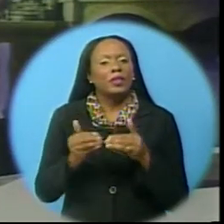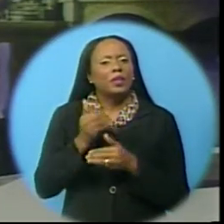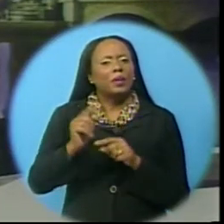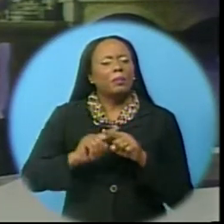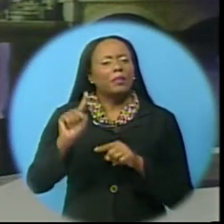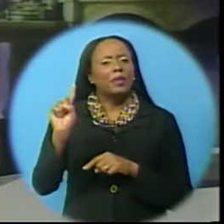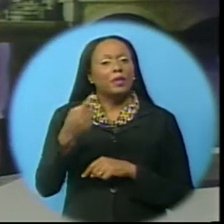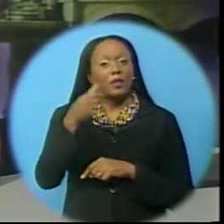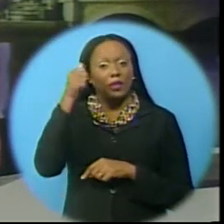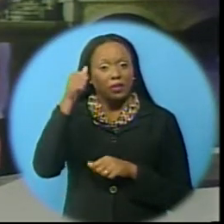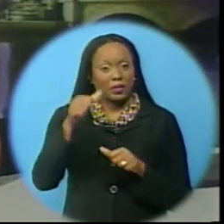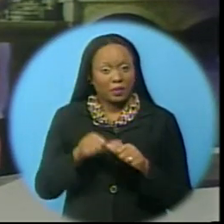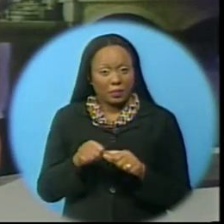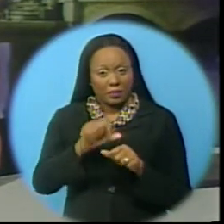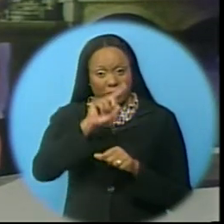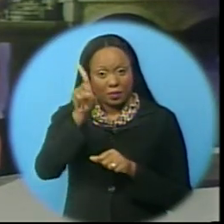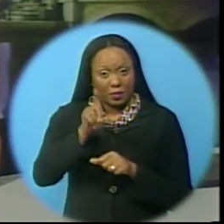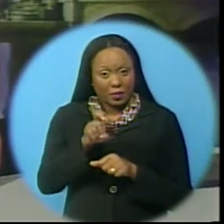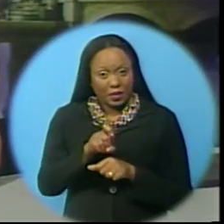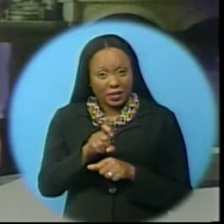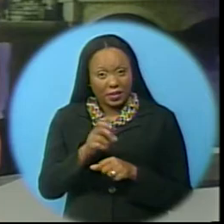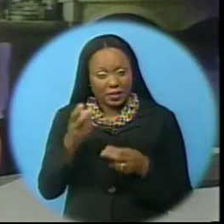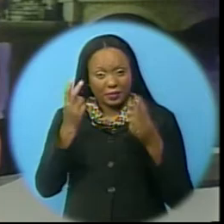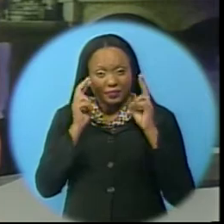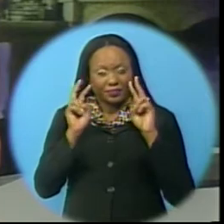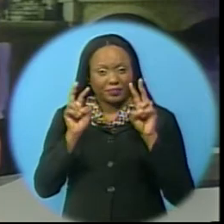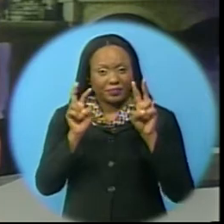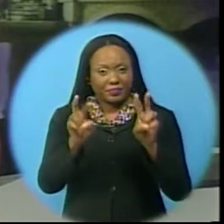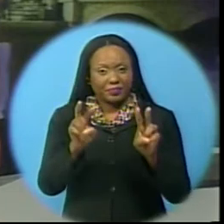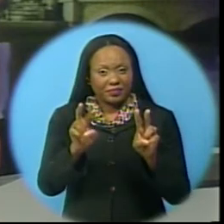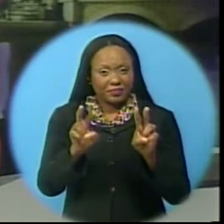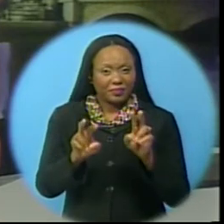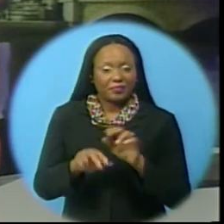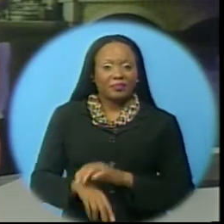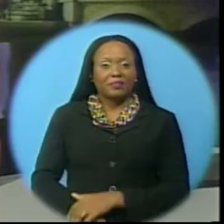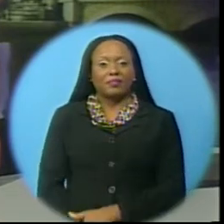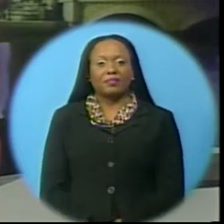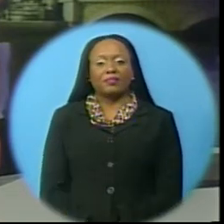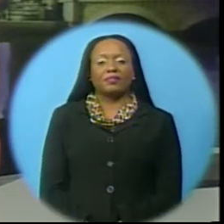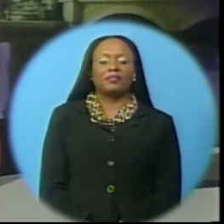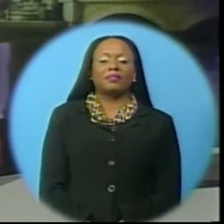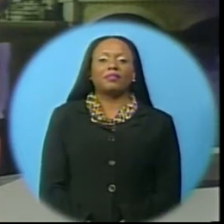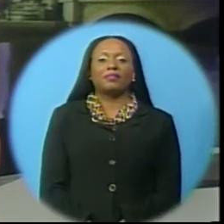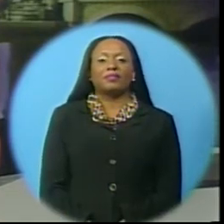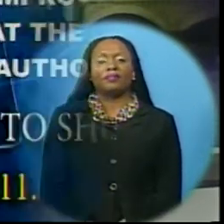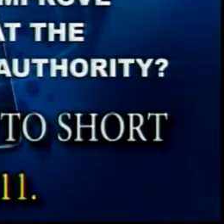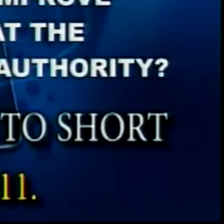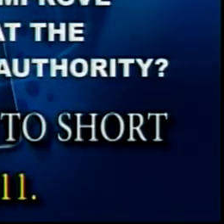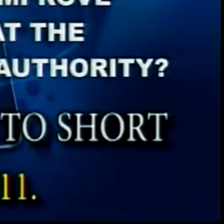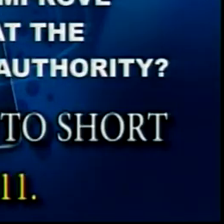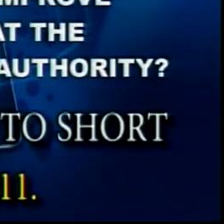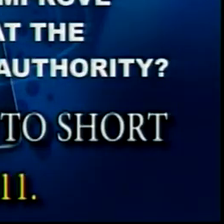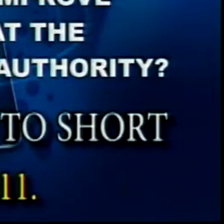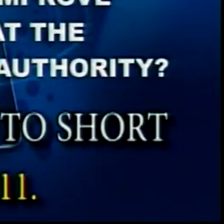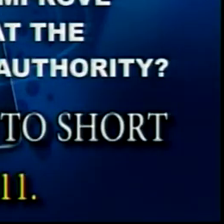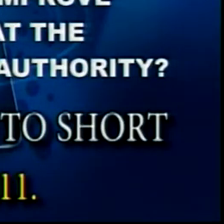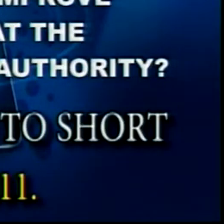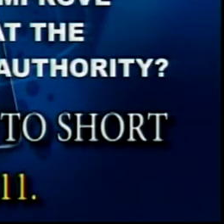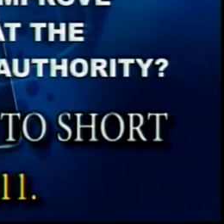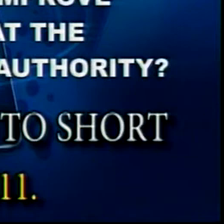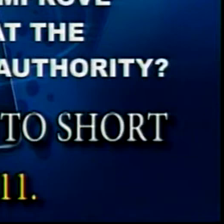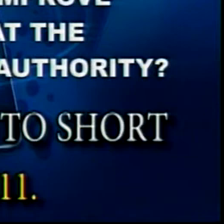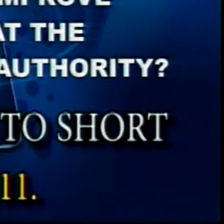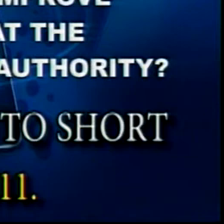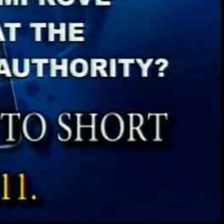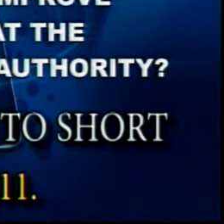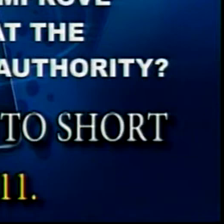of the stories making headlines across our region. But first, a reminder that we want to hear from you on this question. Do you believe the new